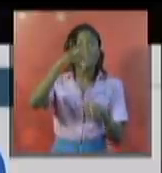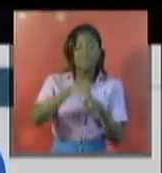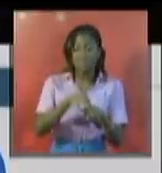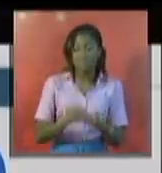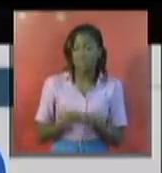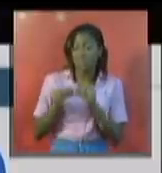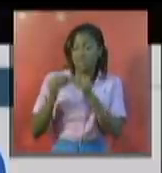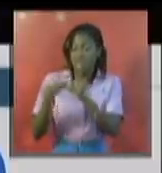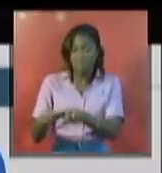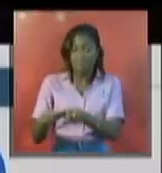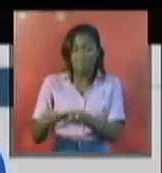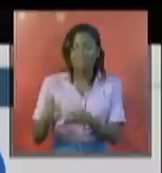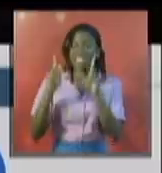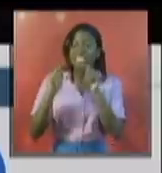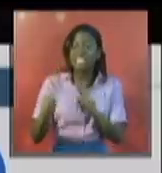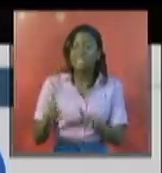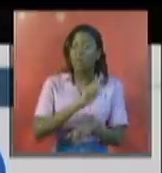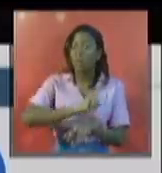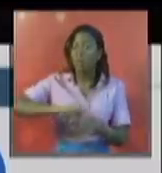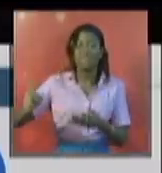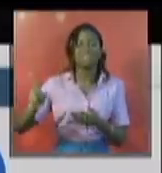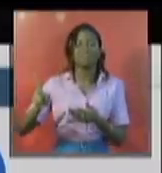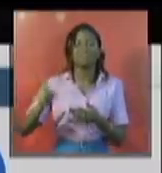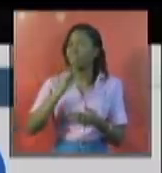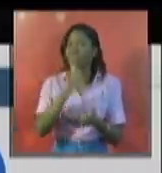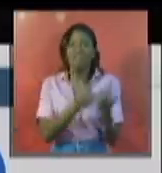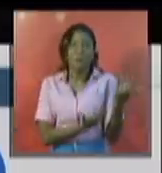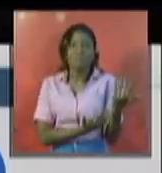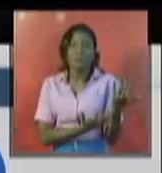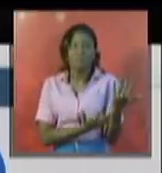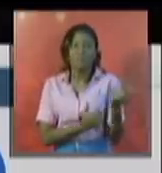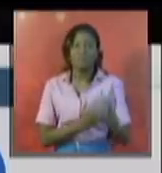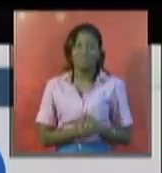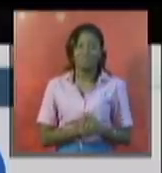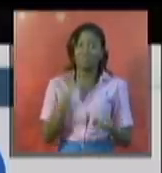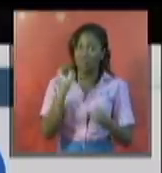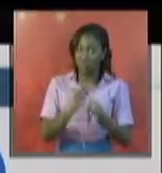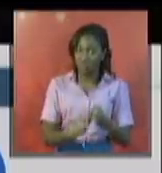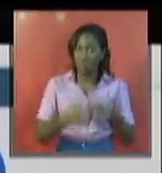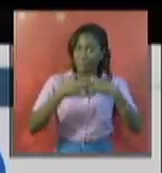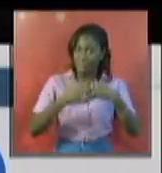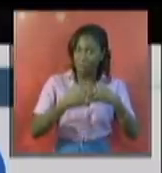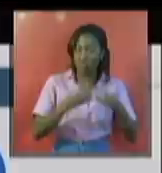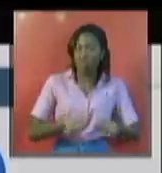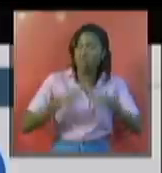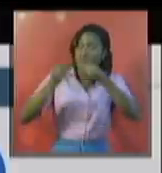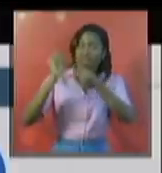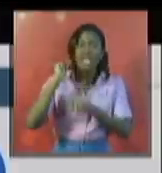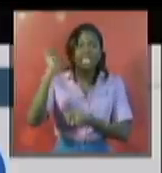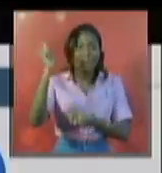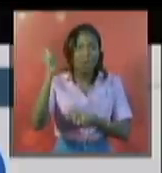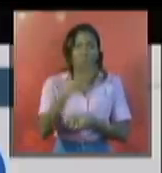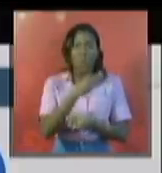machines are deployed. Thus far, as I've mentioned previously, we've already deployed these machines at the Scarborough General Hospital and at the